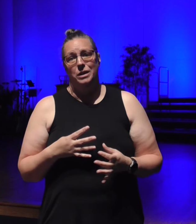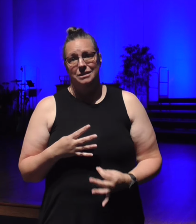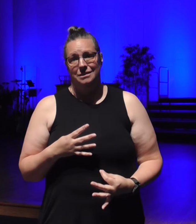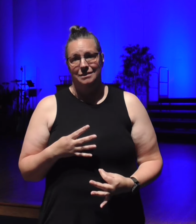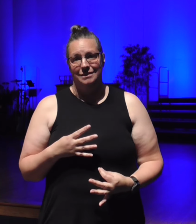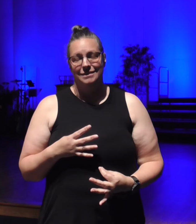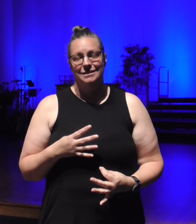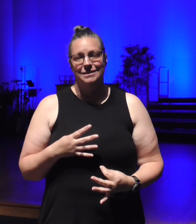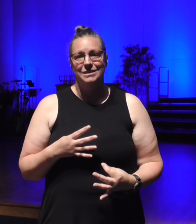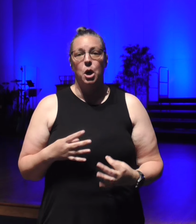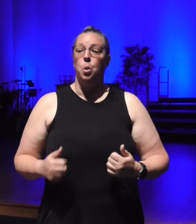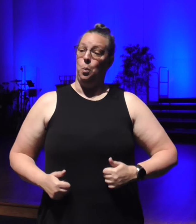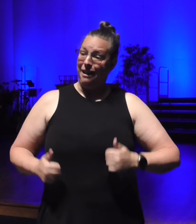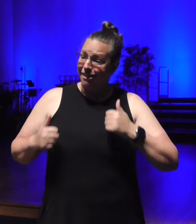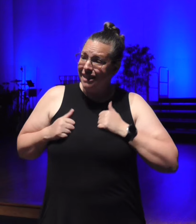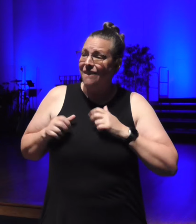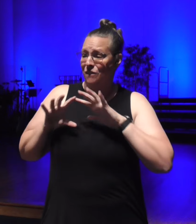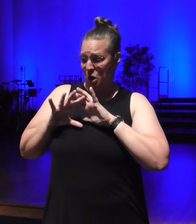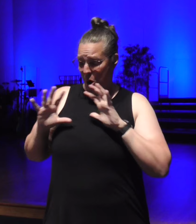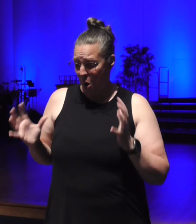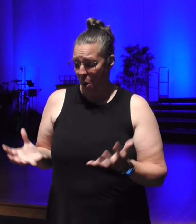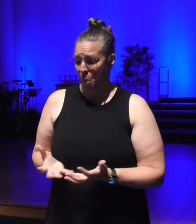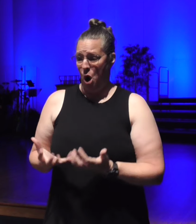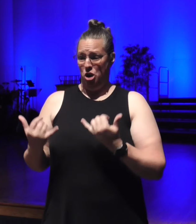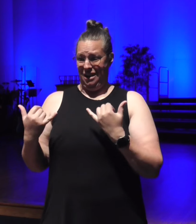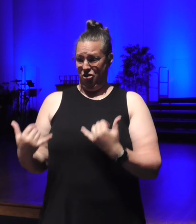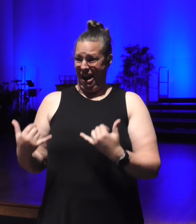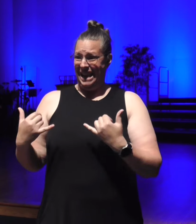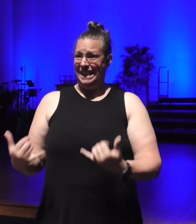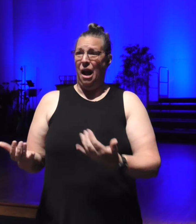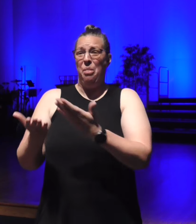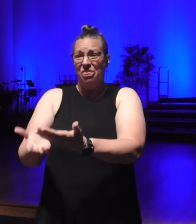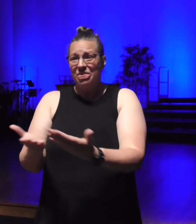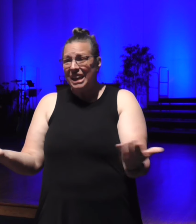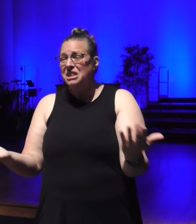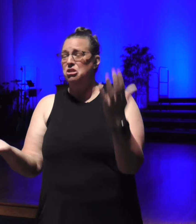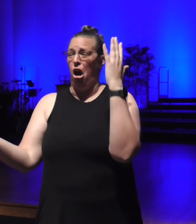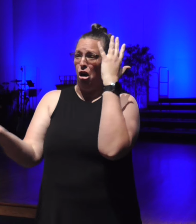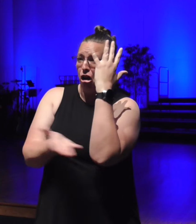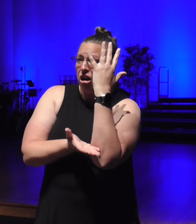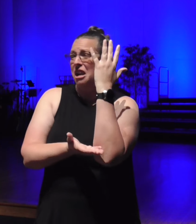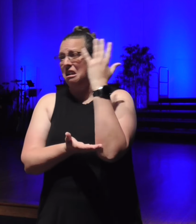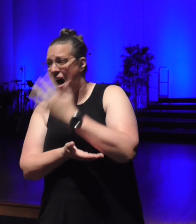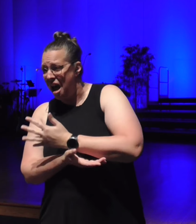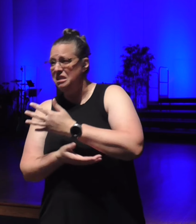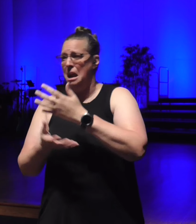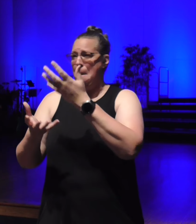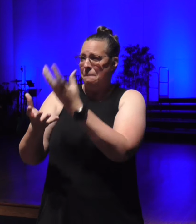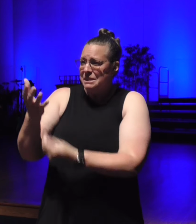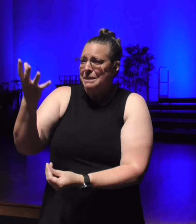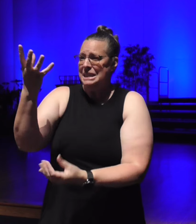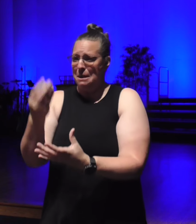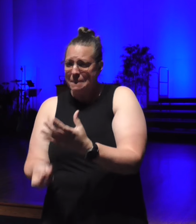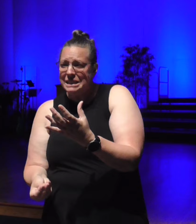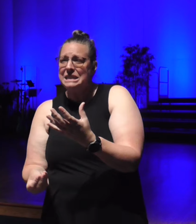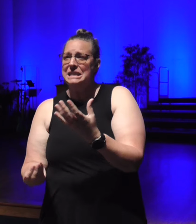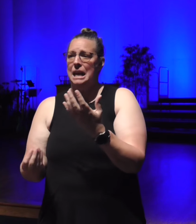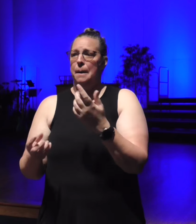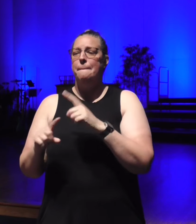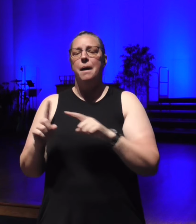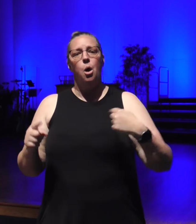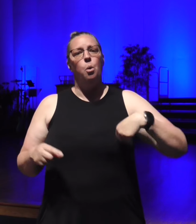We too live in a world where there is modernity that is clamoring for our attention in every moment, but we too have a choice